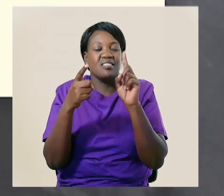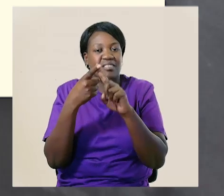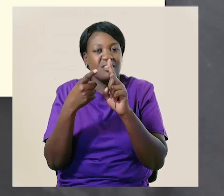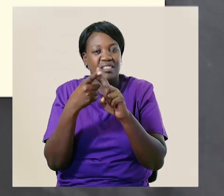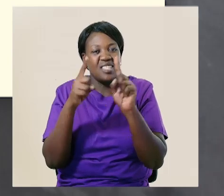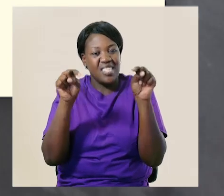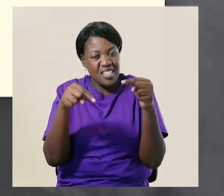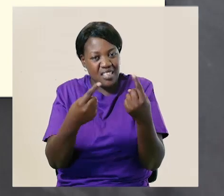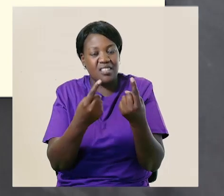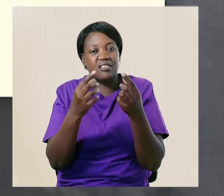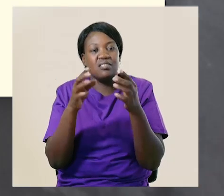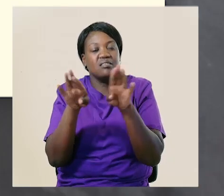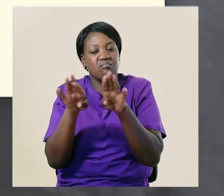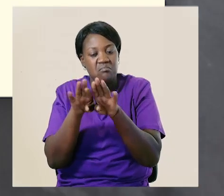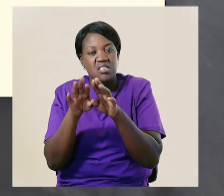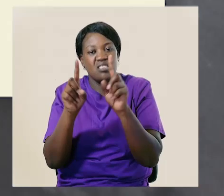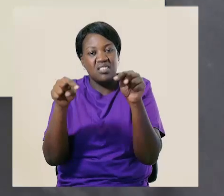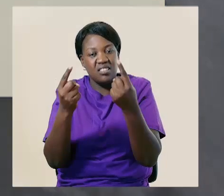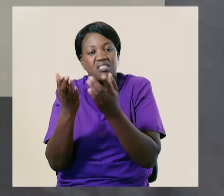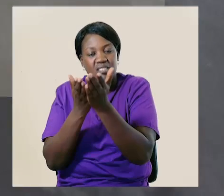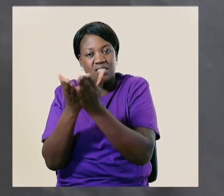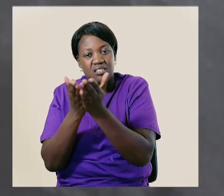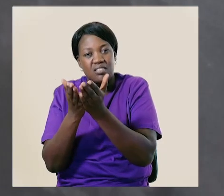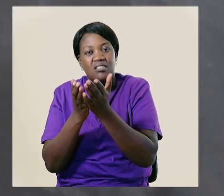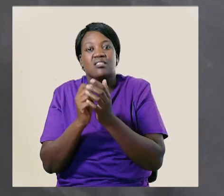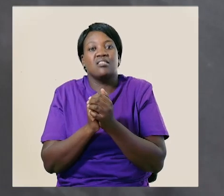the things that are used to produce goods and services.